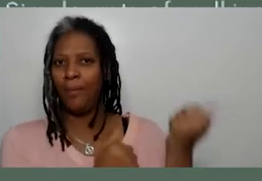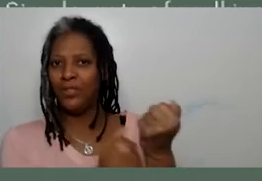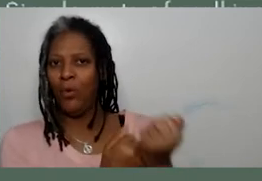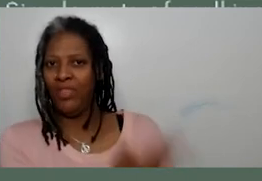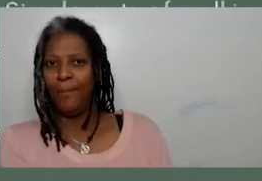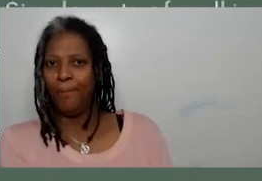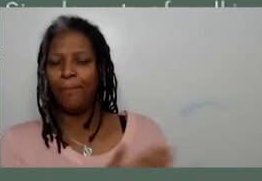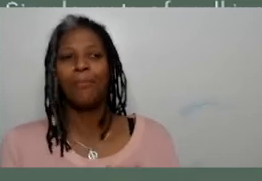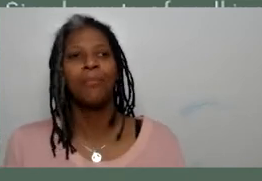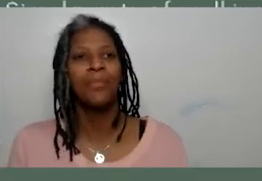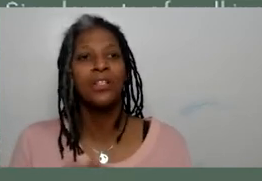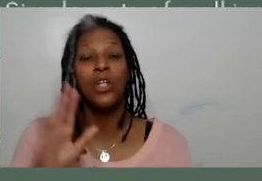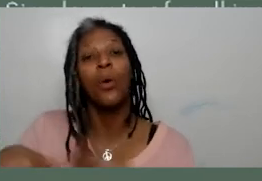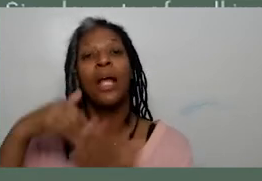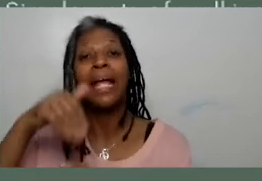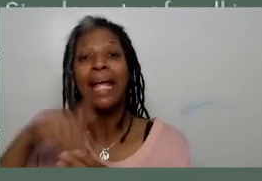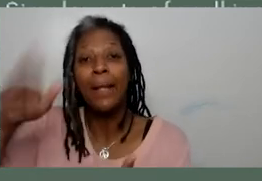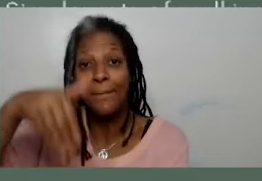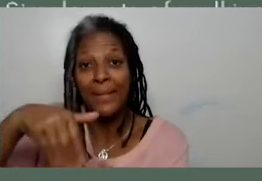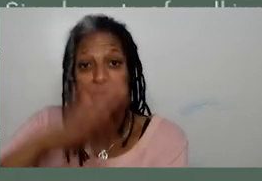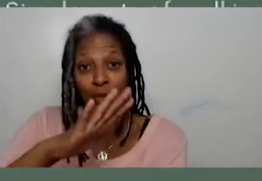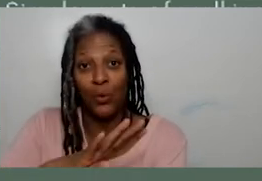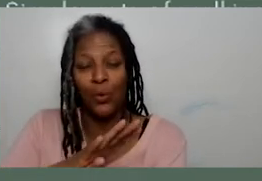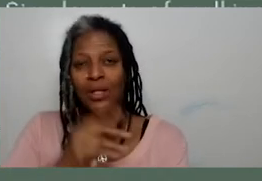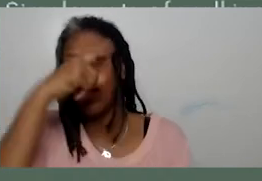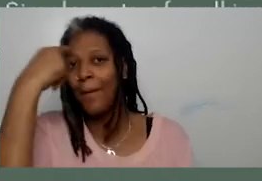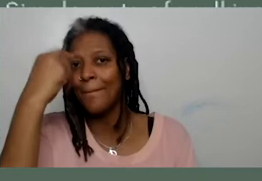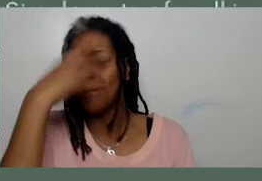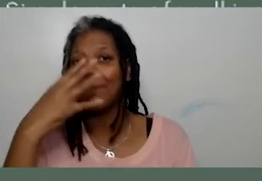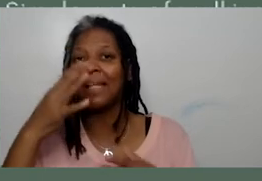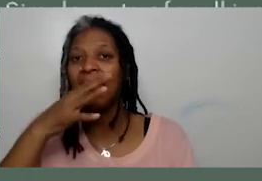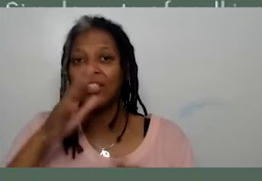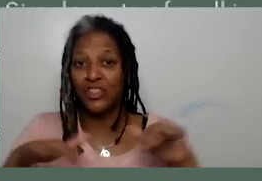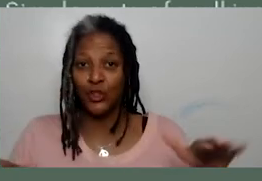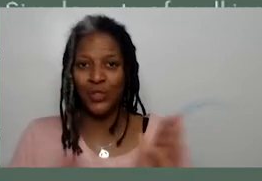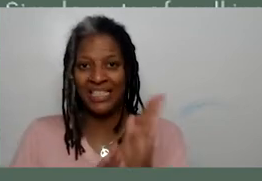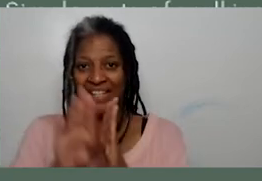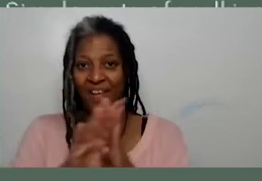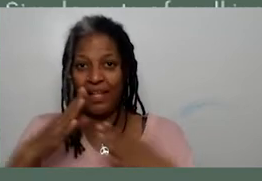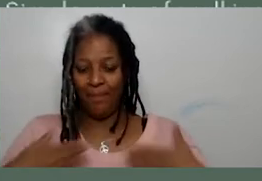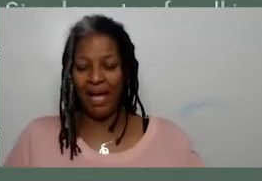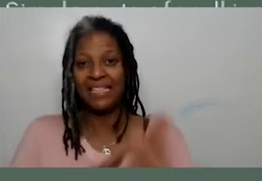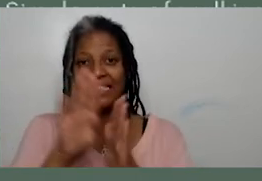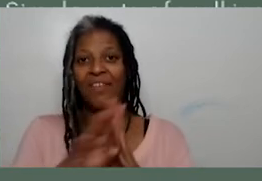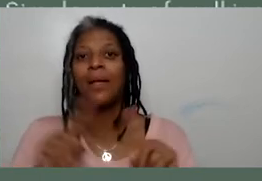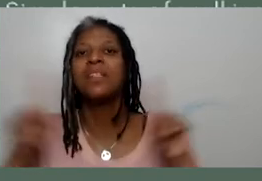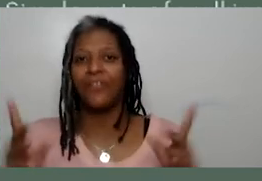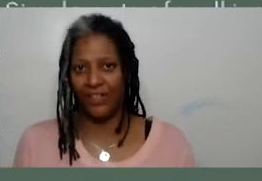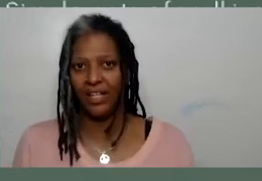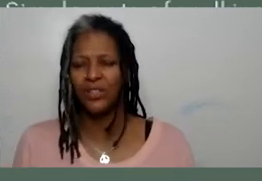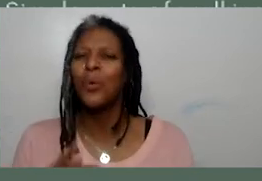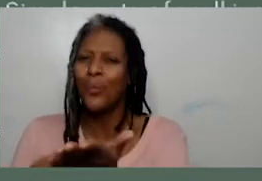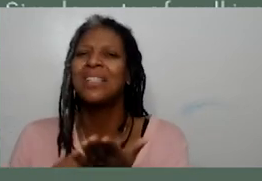Middle school, Black children begin to develop physically and may look different than their white peers, which we talked a lot about a little bit earlier.